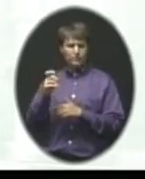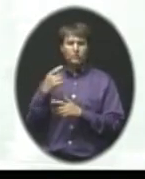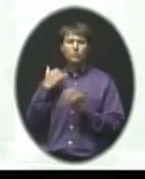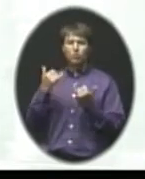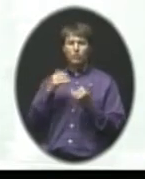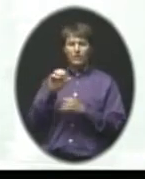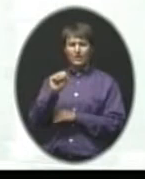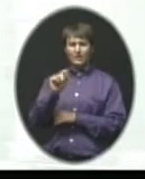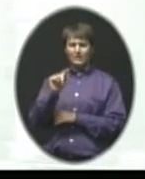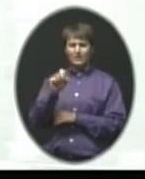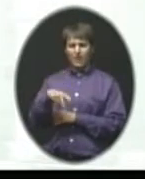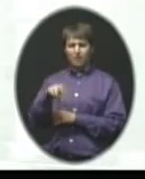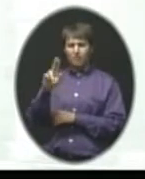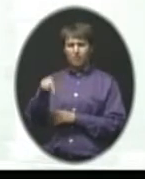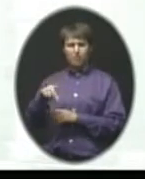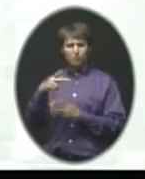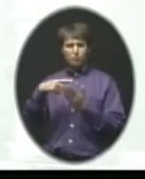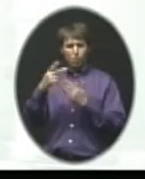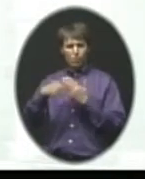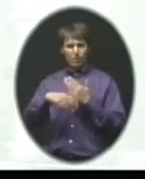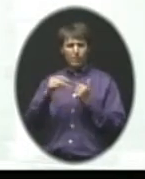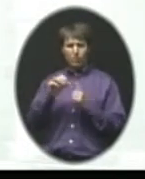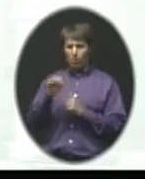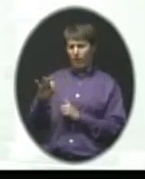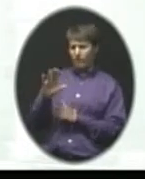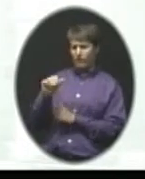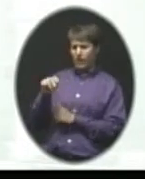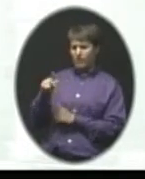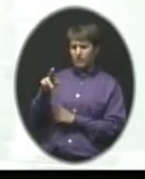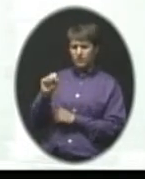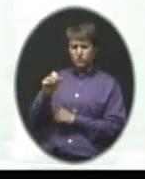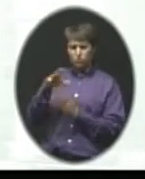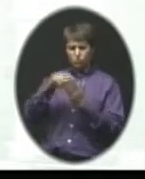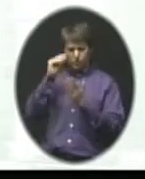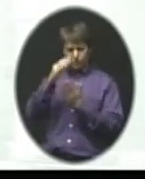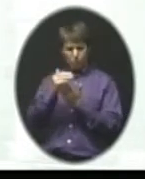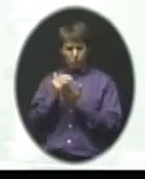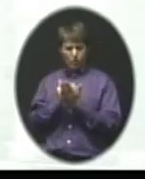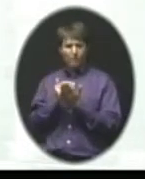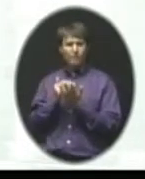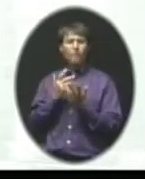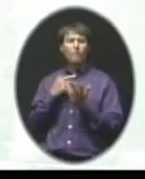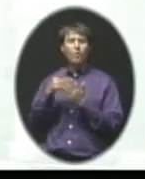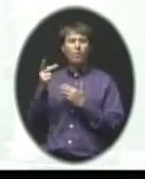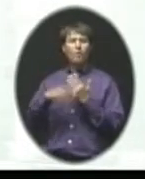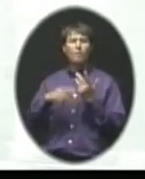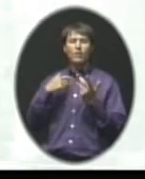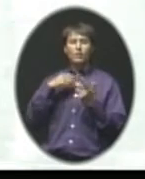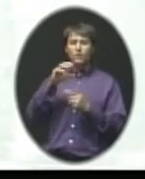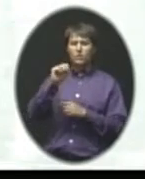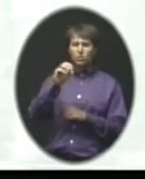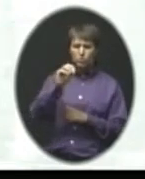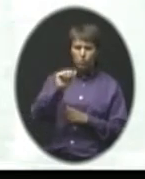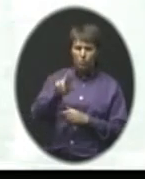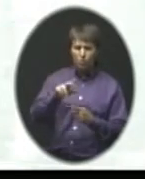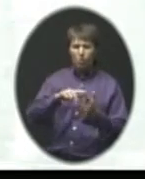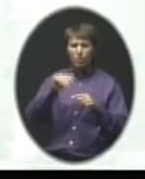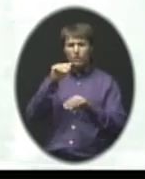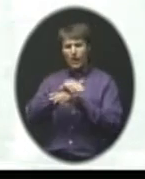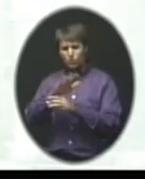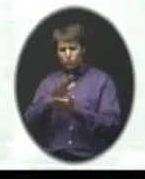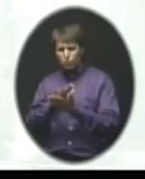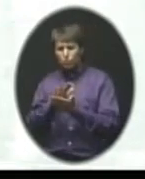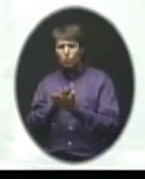step-up program and what we call our off-campus learning program. It's expanded virtual ed, SOAR, night school, and services